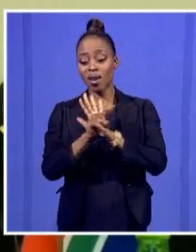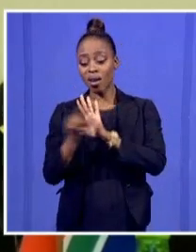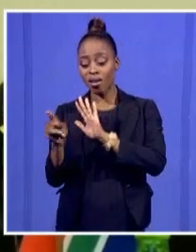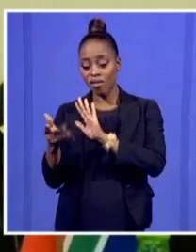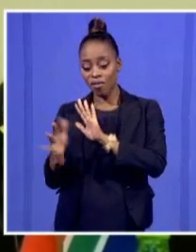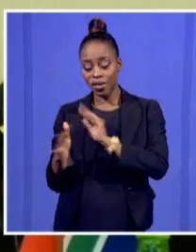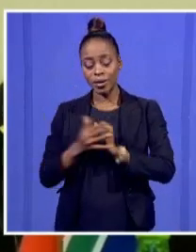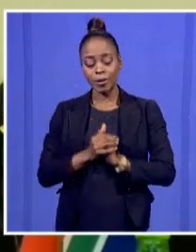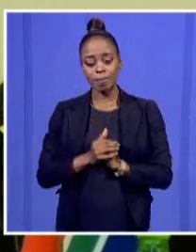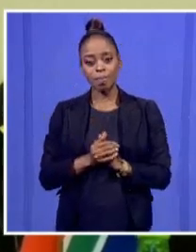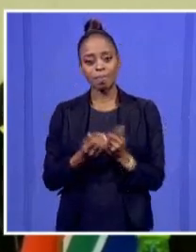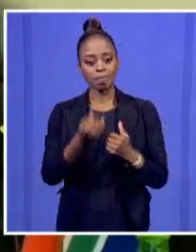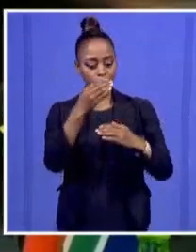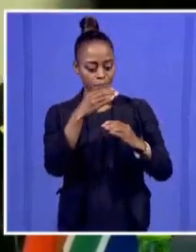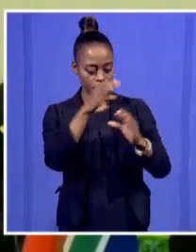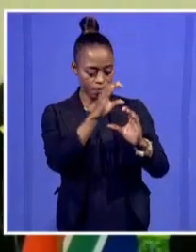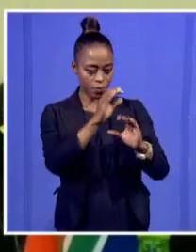on